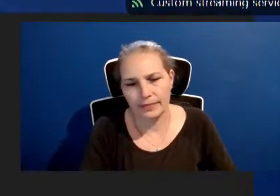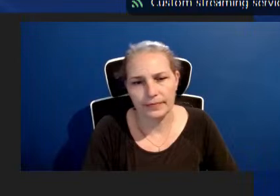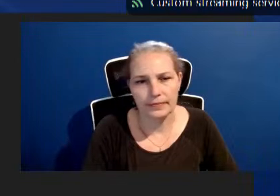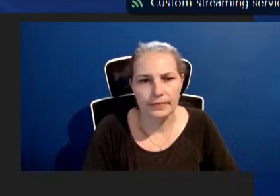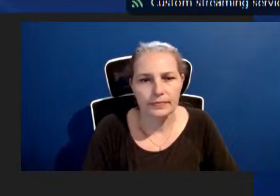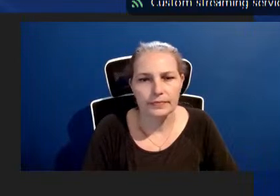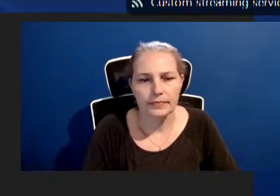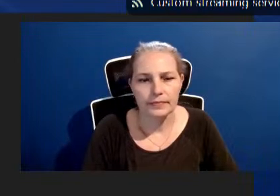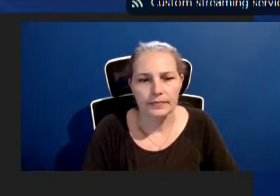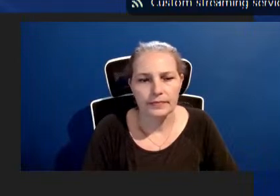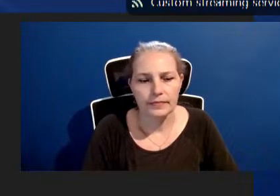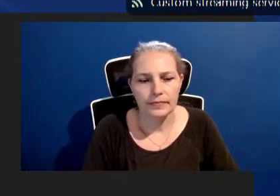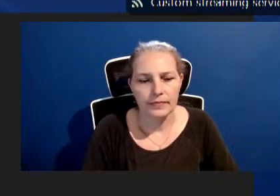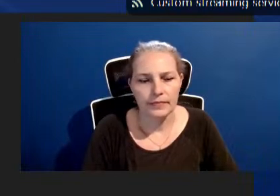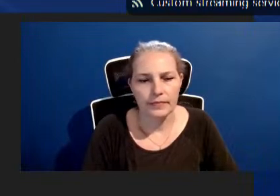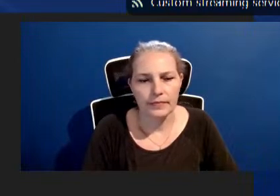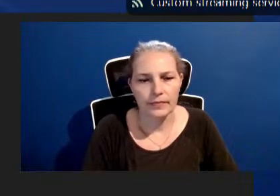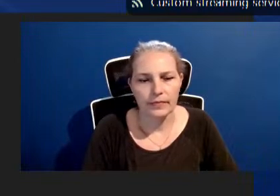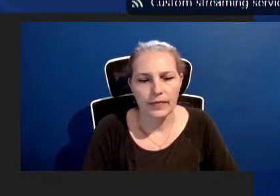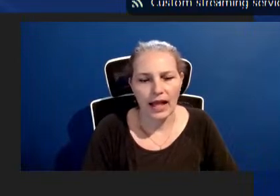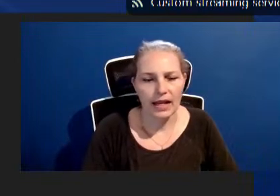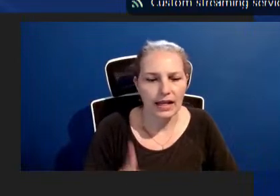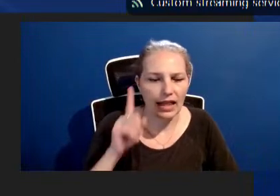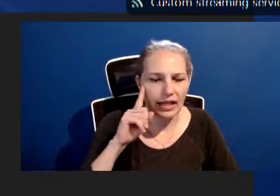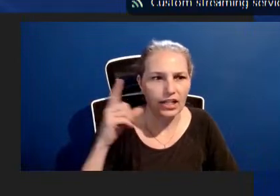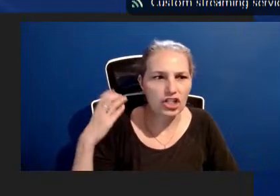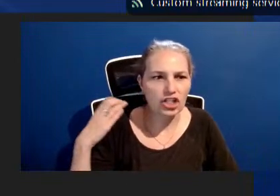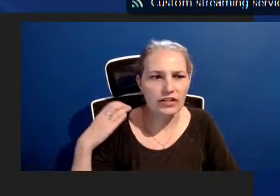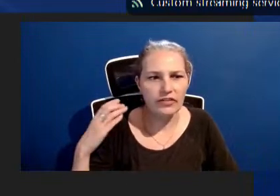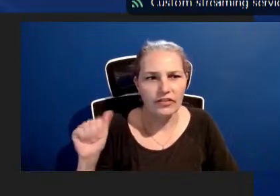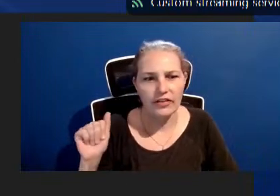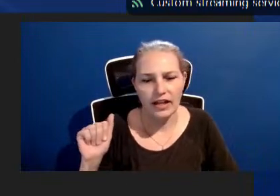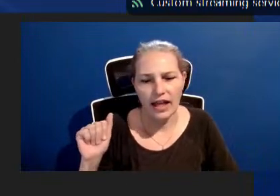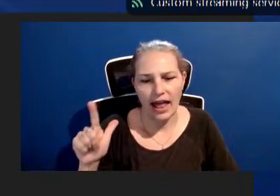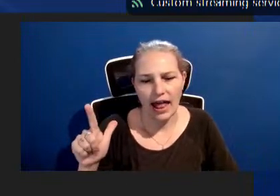Okay, and I think we have Chief Al that is on.